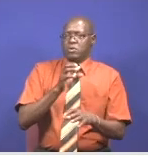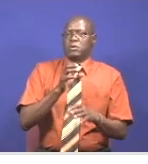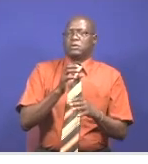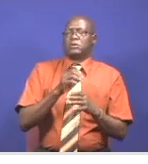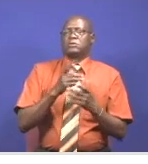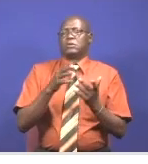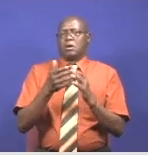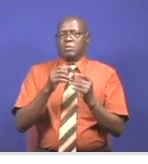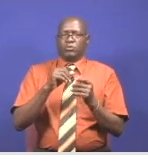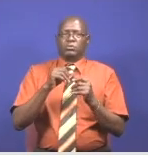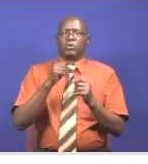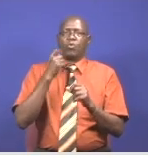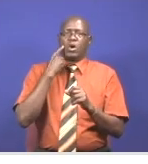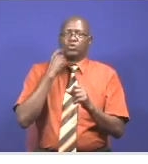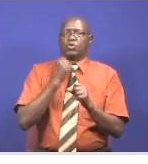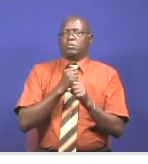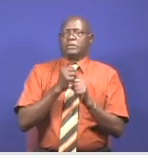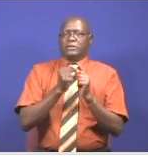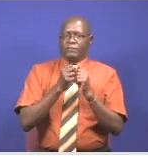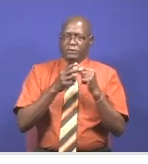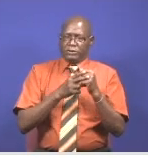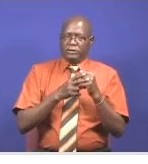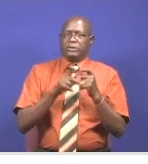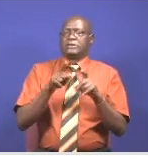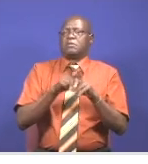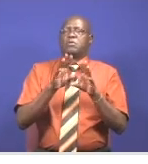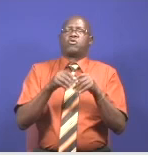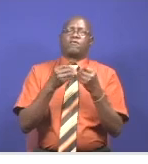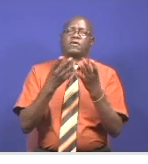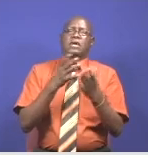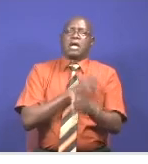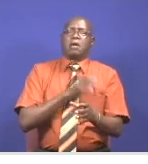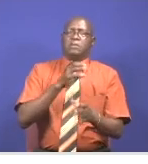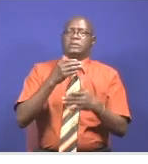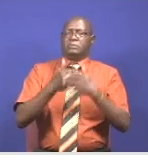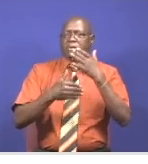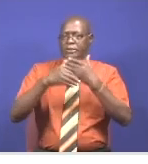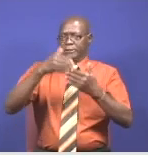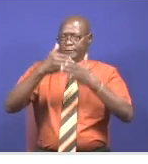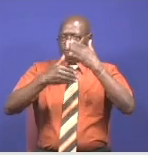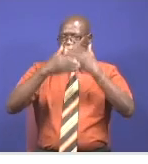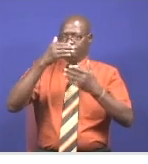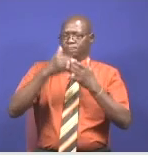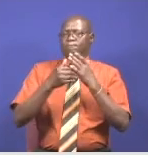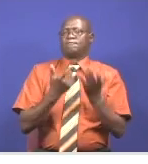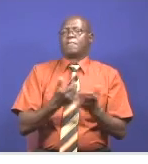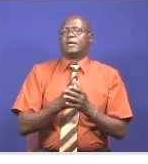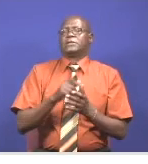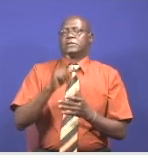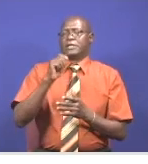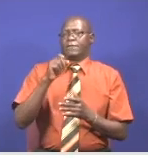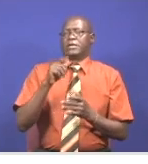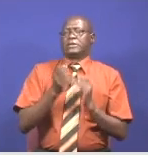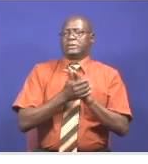17 of these institutions, as well as providing capacity building in CBET pedagogical skills,